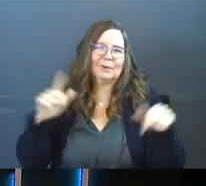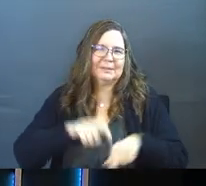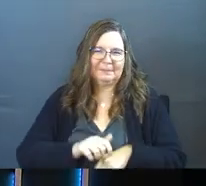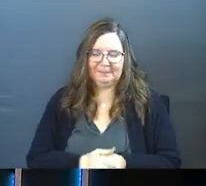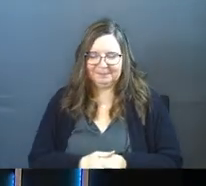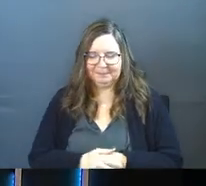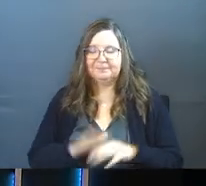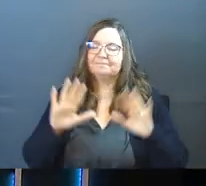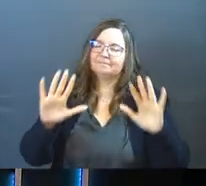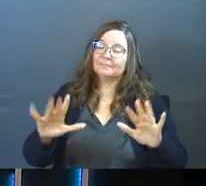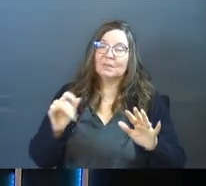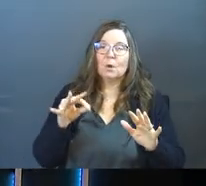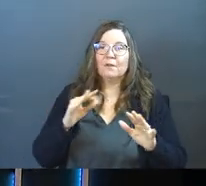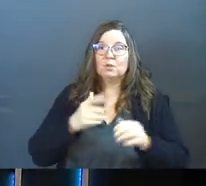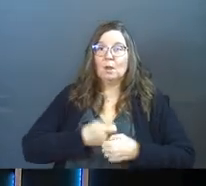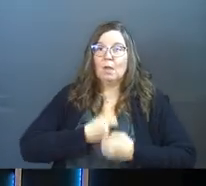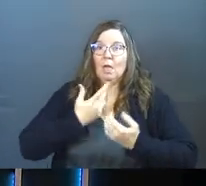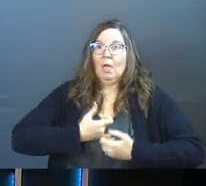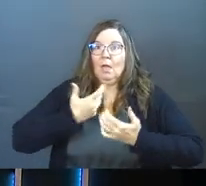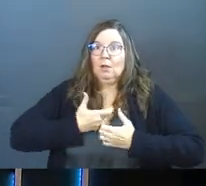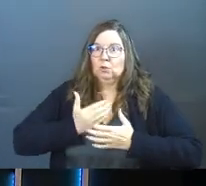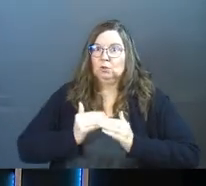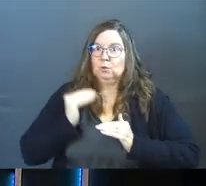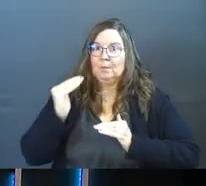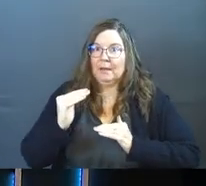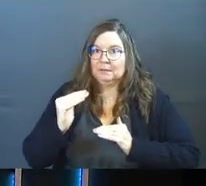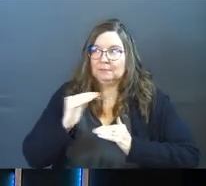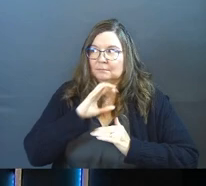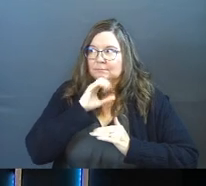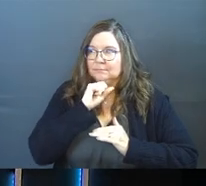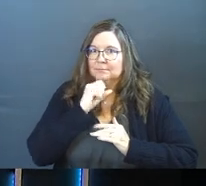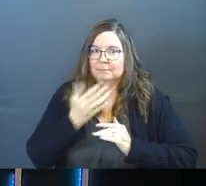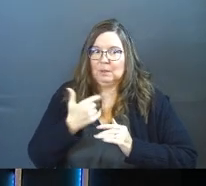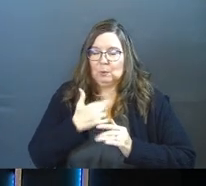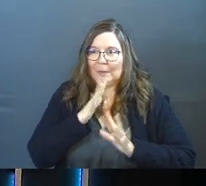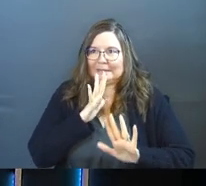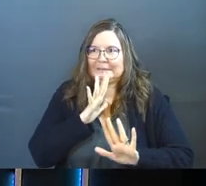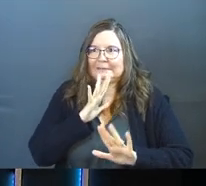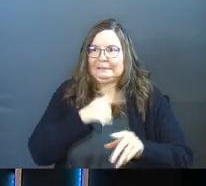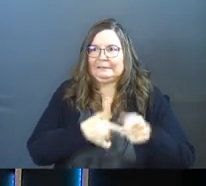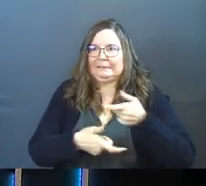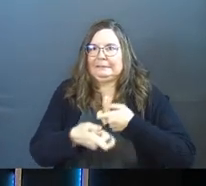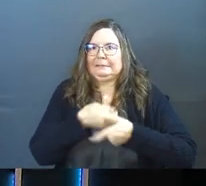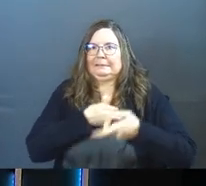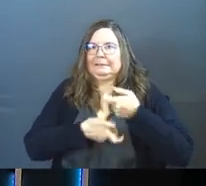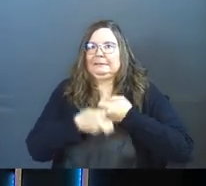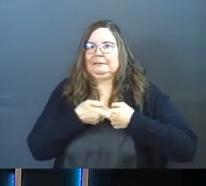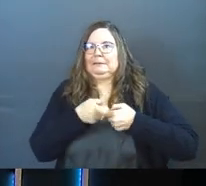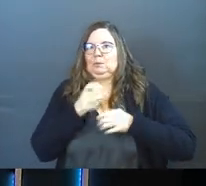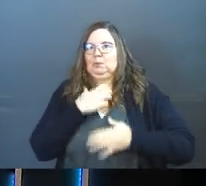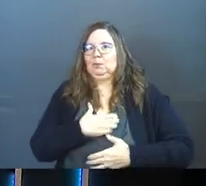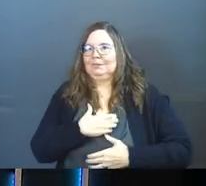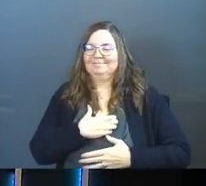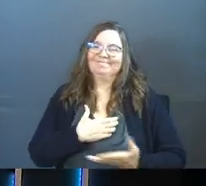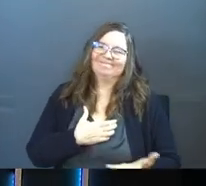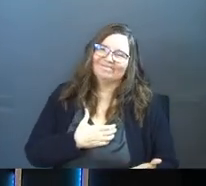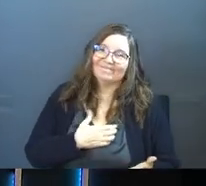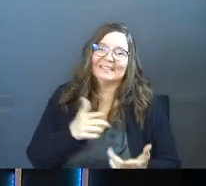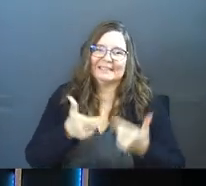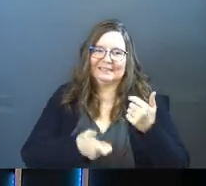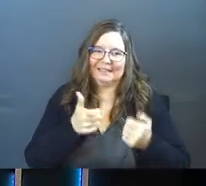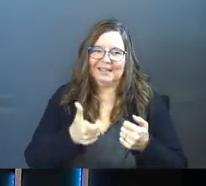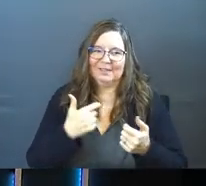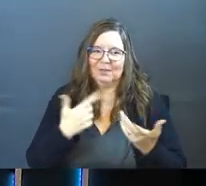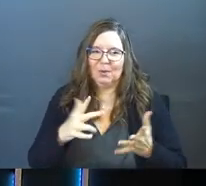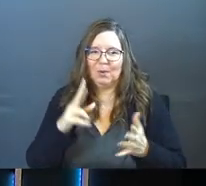time. So have you ever overshared before? Anybody accidentally overshared with somebody and you're like, ooh, wish I could take that back. Yeah, here's this text,